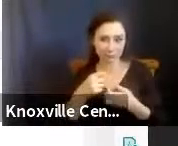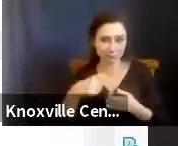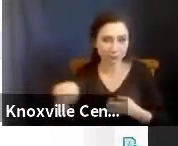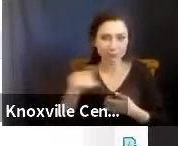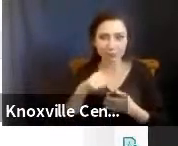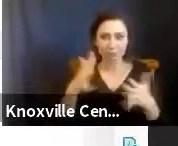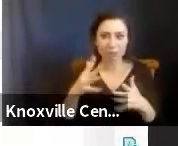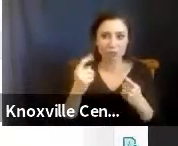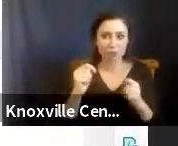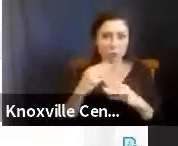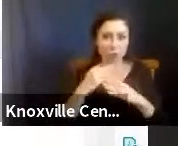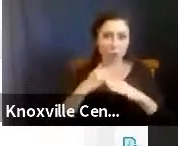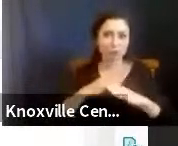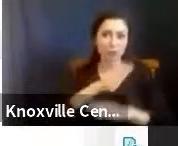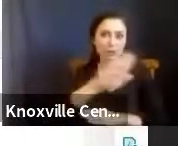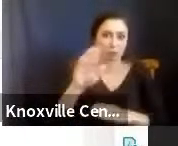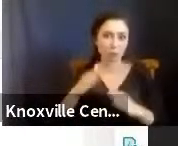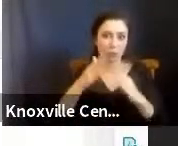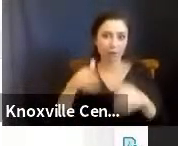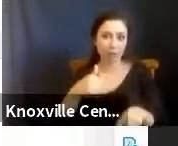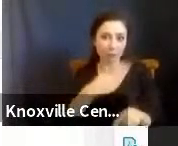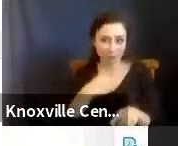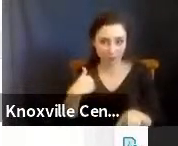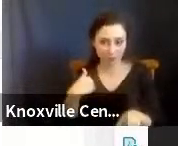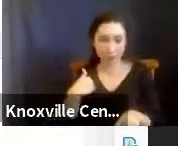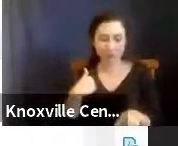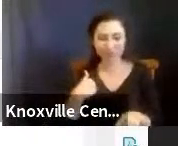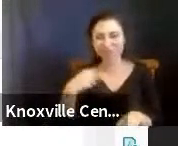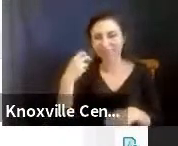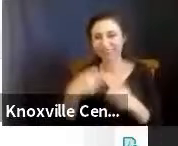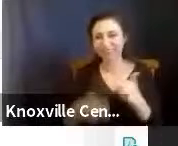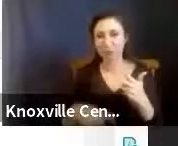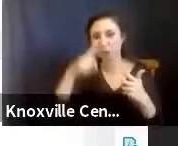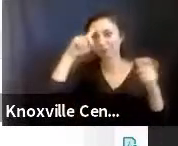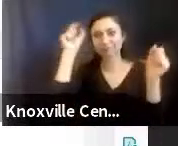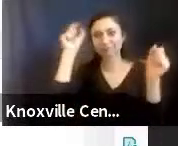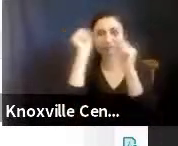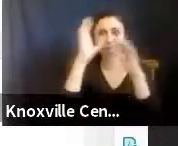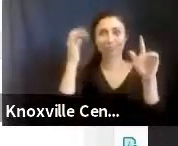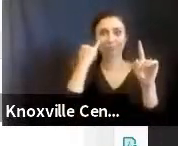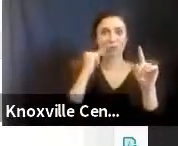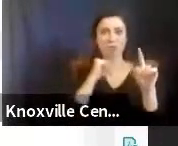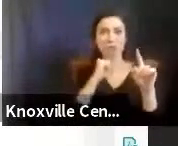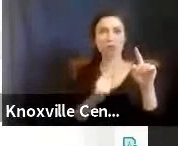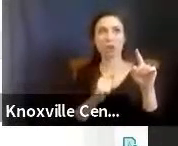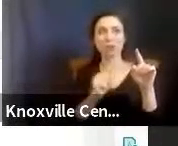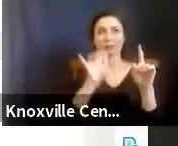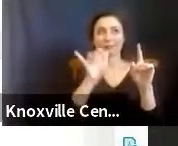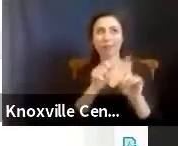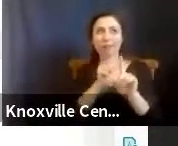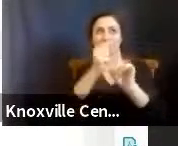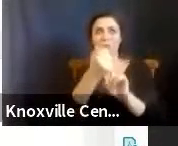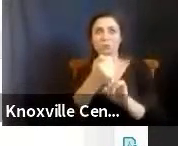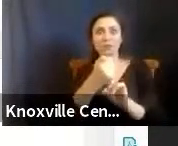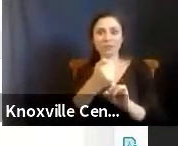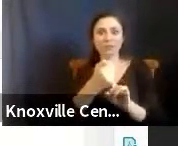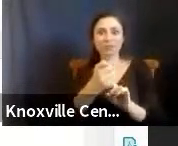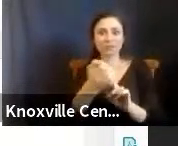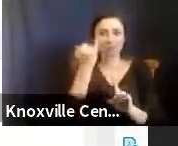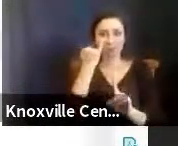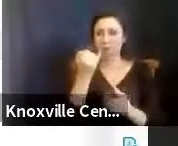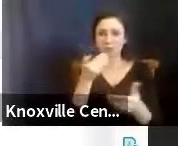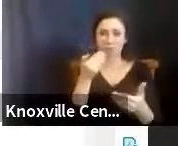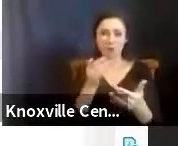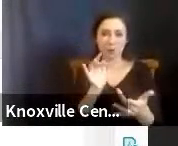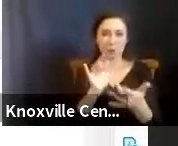household members. But it is probably harder to conceptualize when you're not the case and you've maybe just been in close